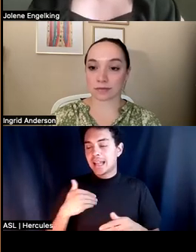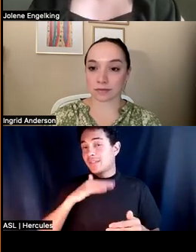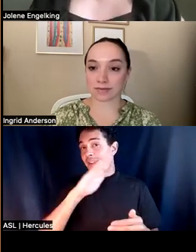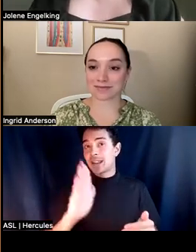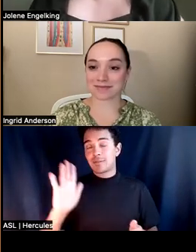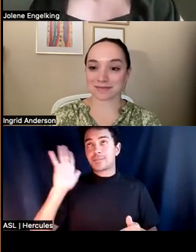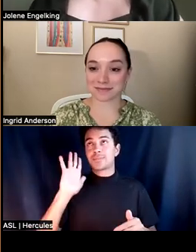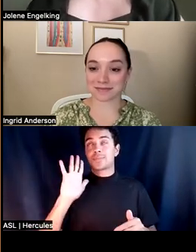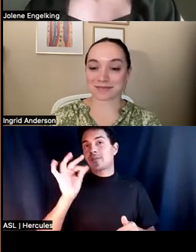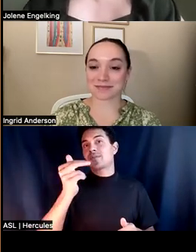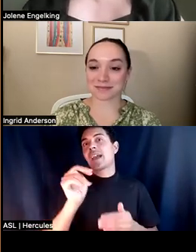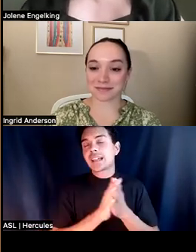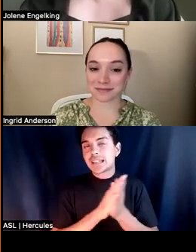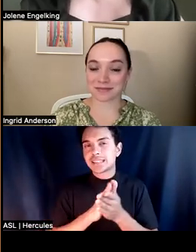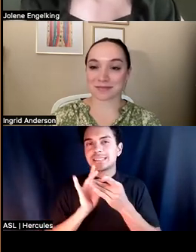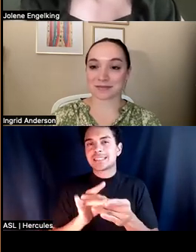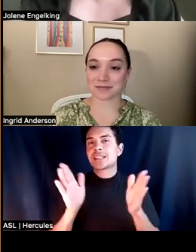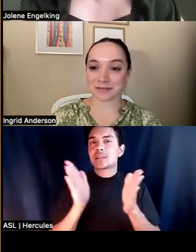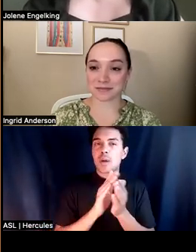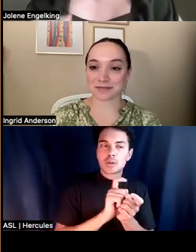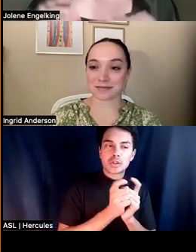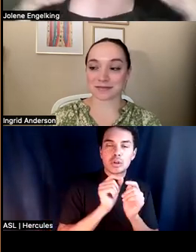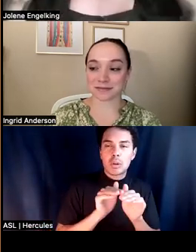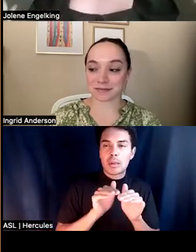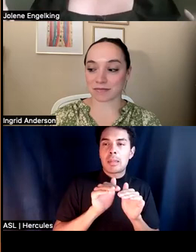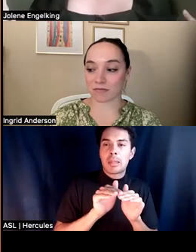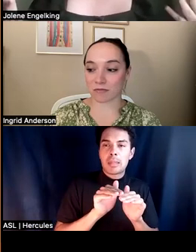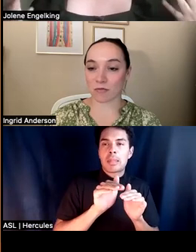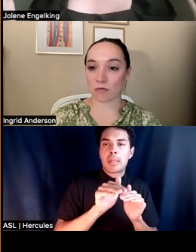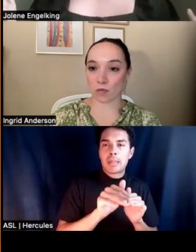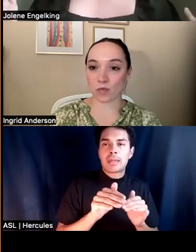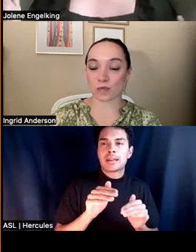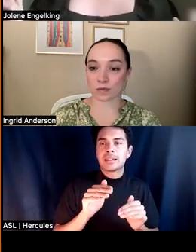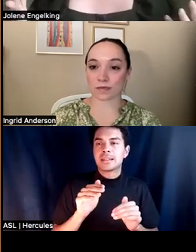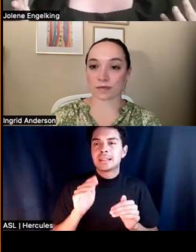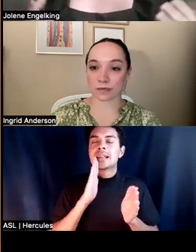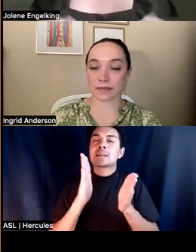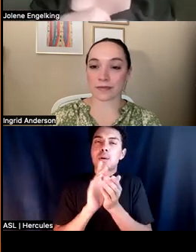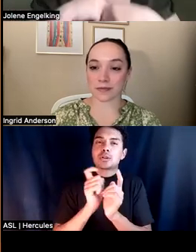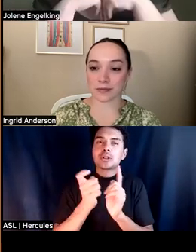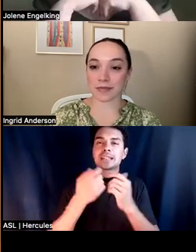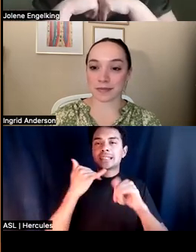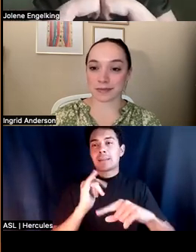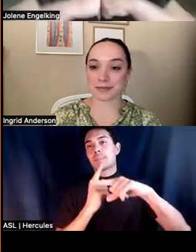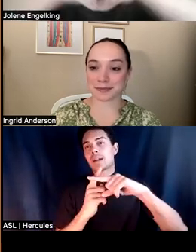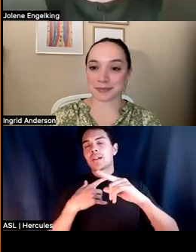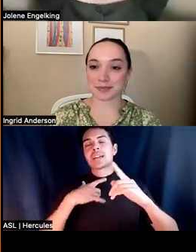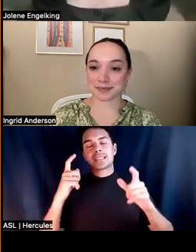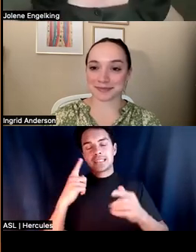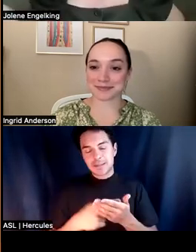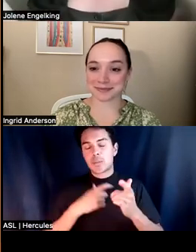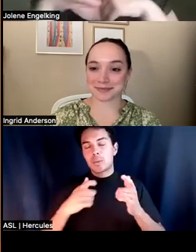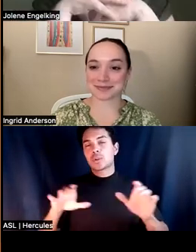of the idea of like small change or incremental change is still positive, because sometimes I want to do the